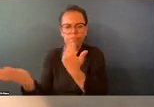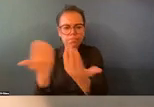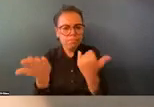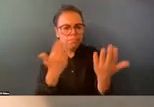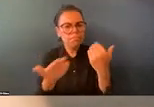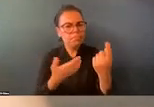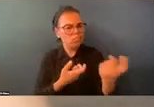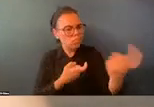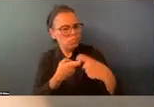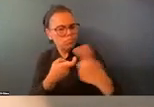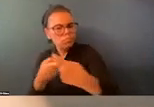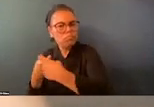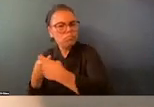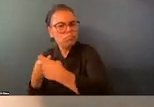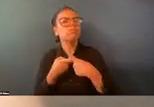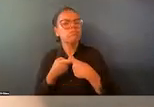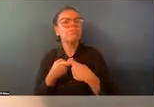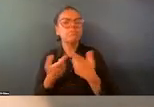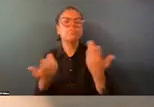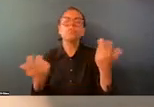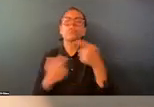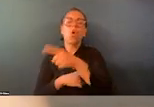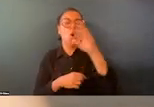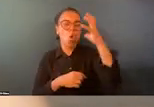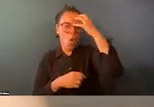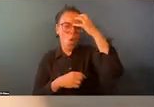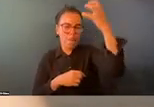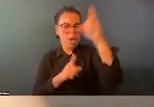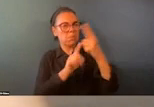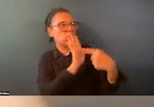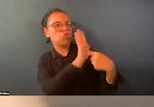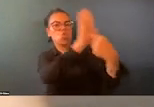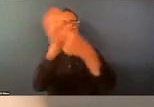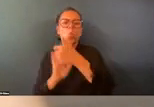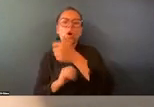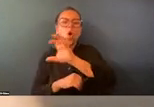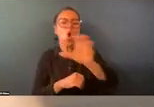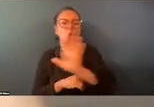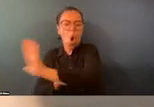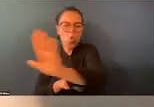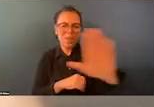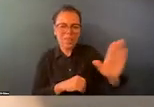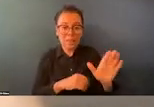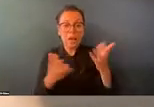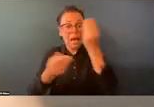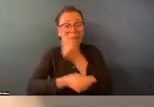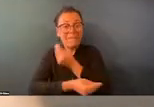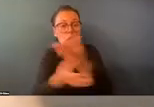and local stakeholders. This helps to broaden the knowledge base of